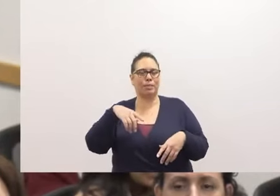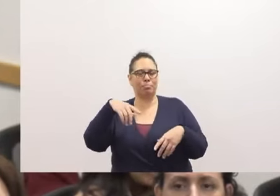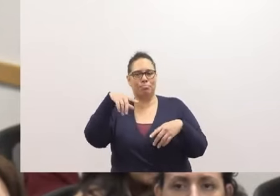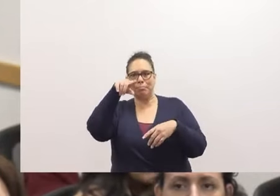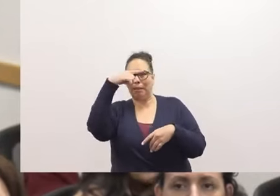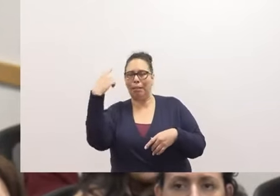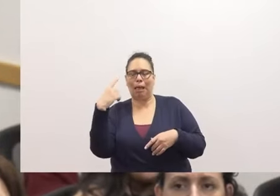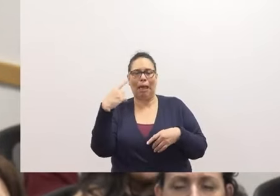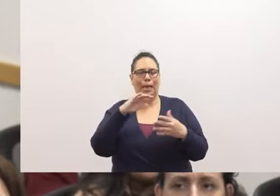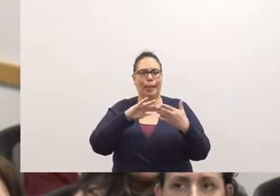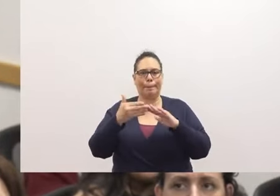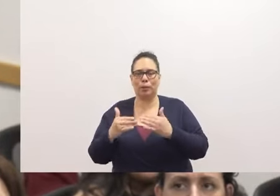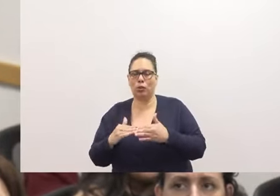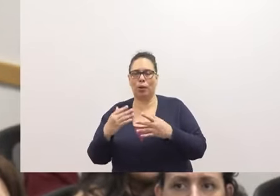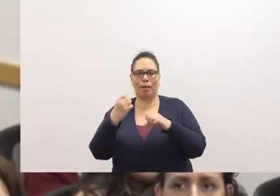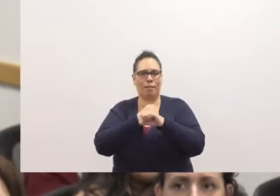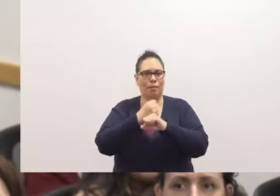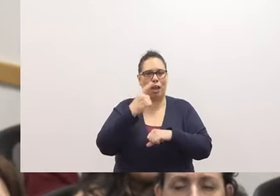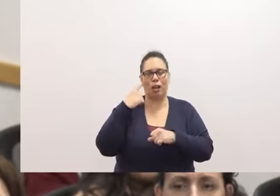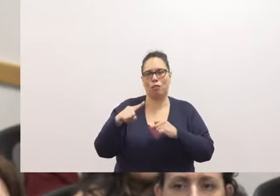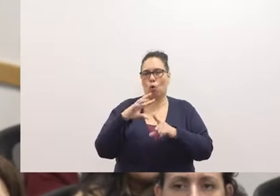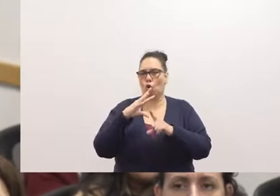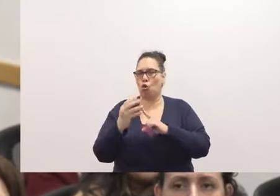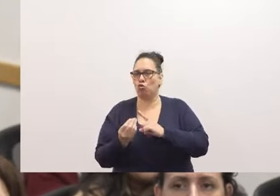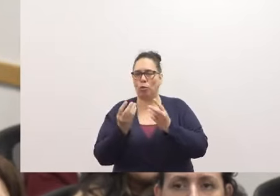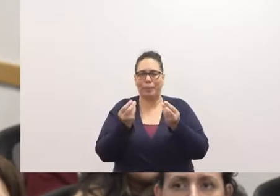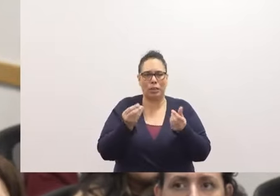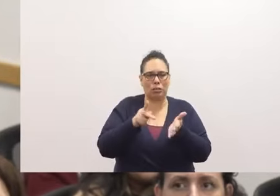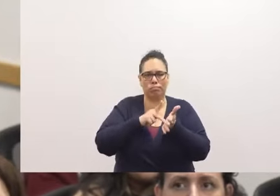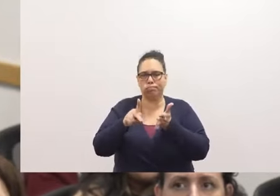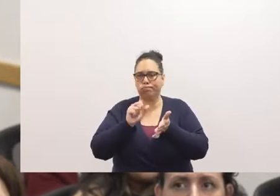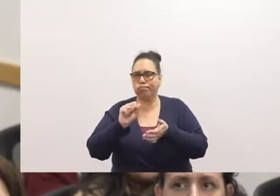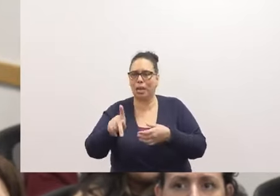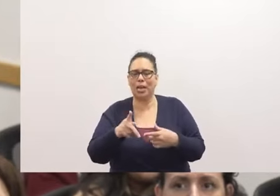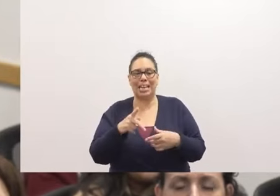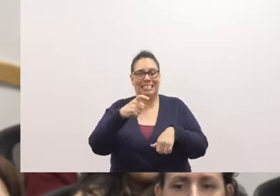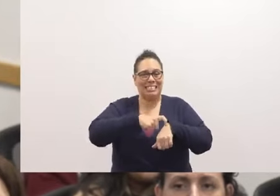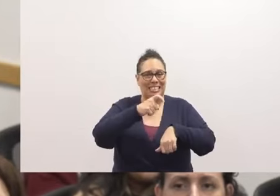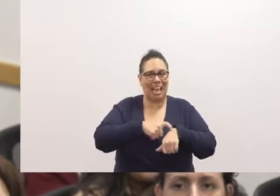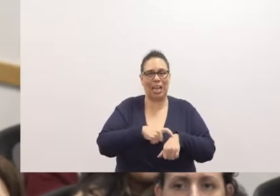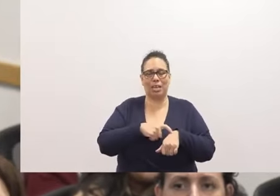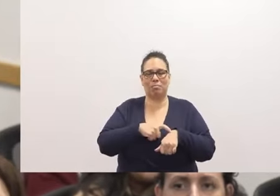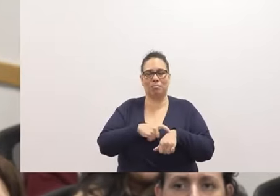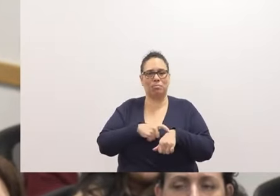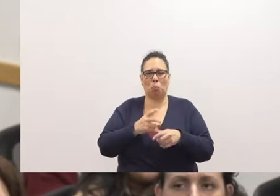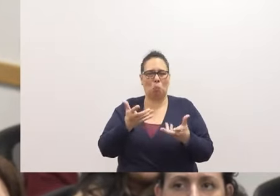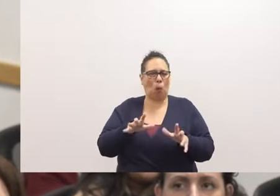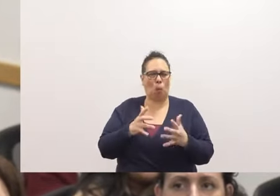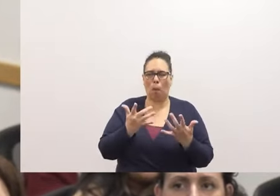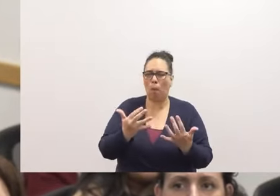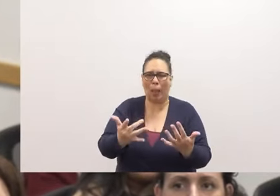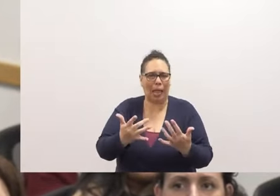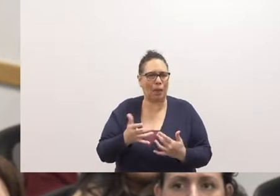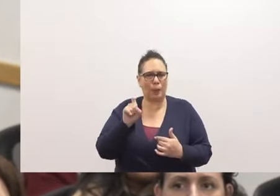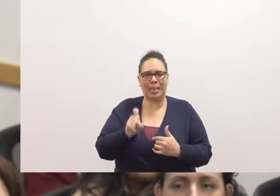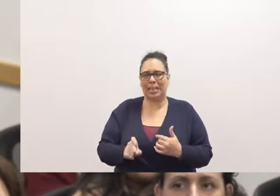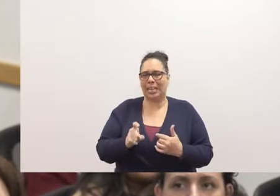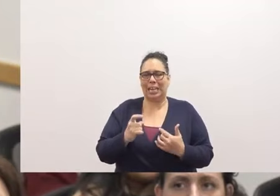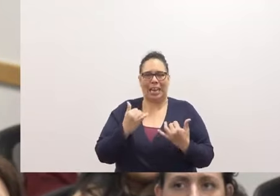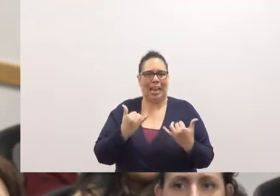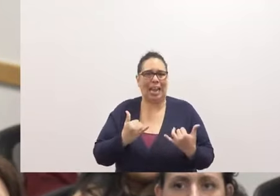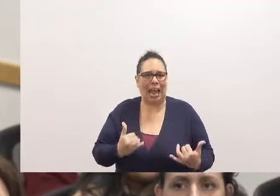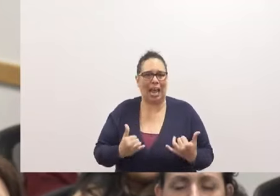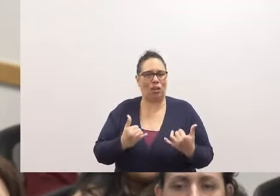for reparations and cultural material reparations, because it is time. We are tired of waiting, we need it now, and I think that in deep partnership we can get